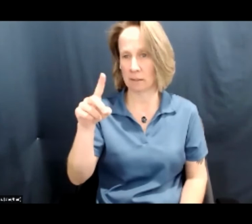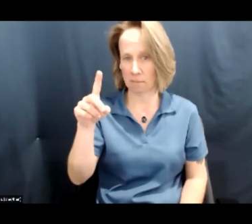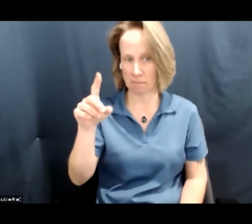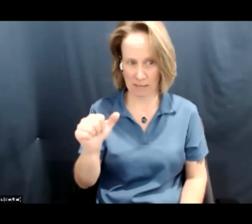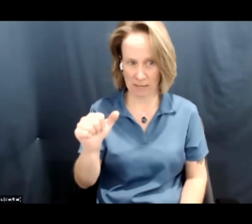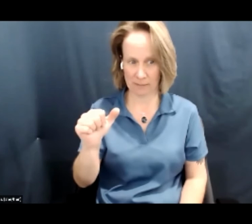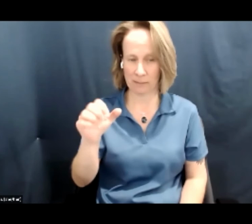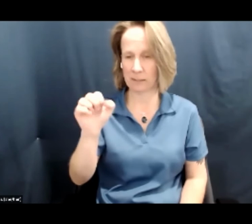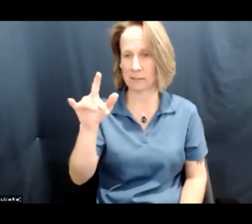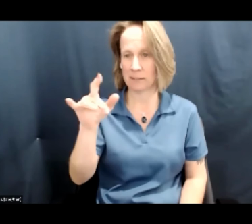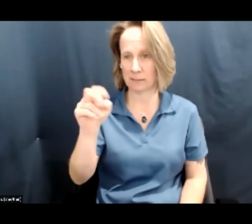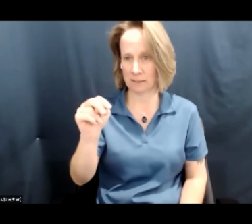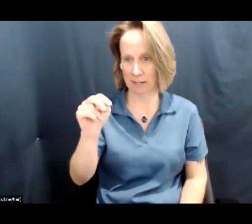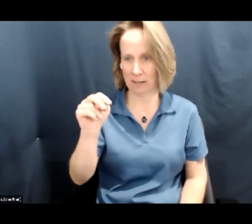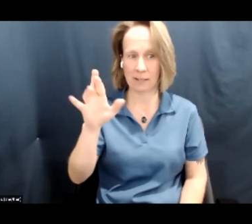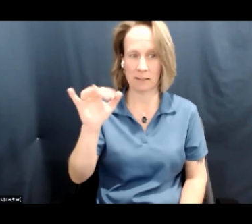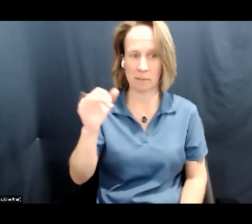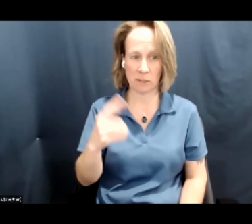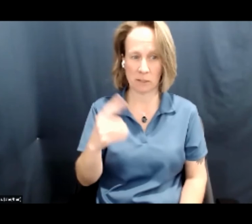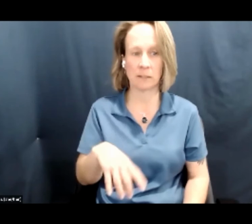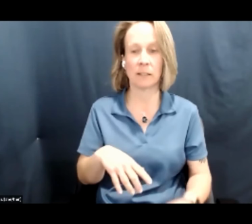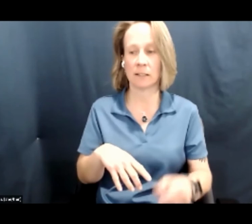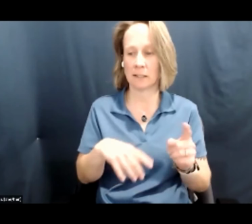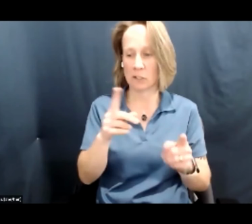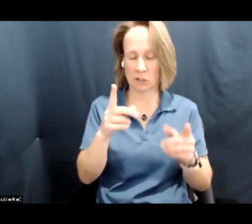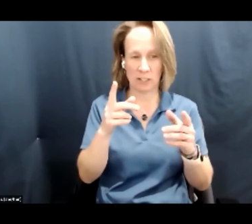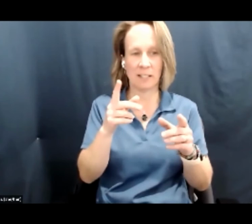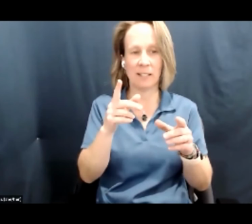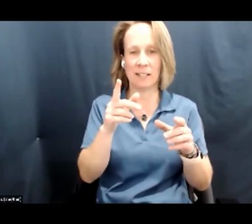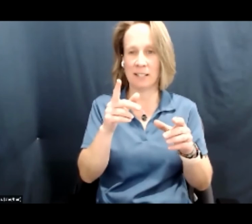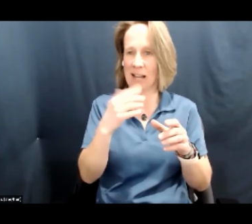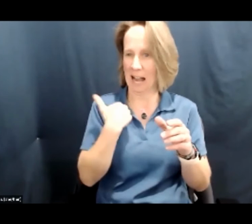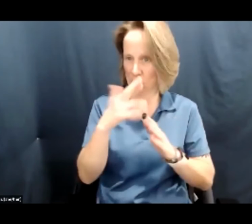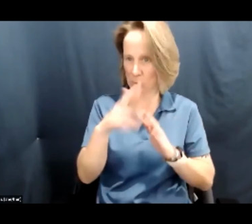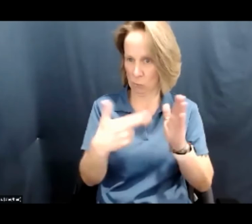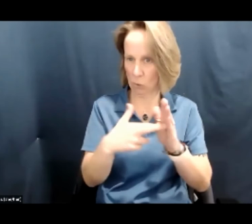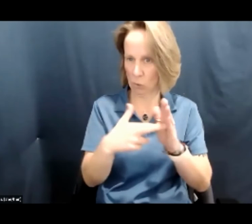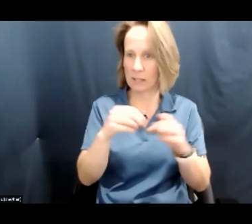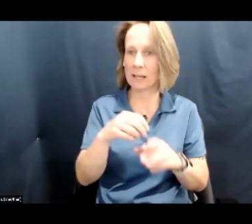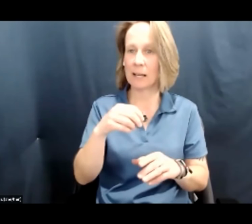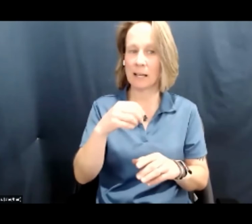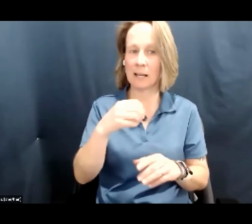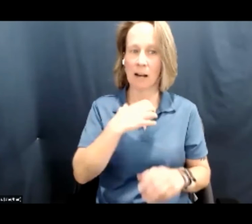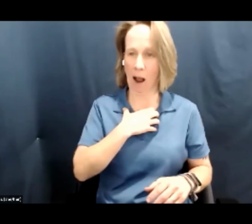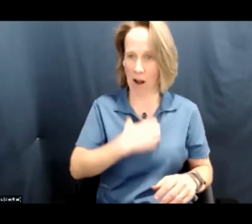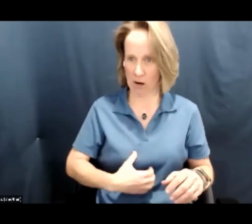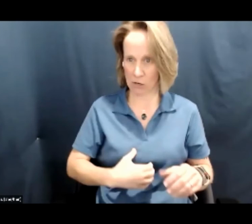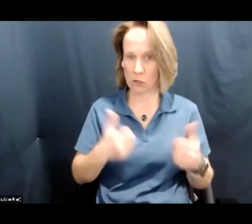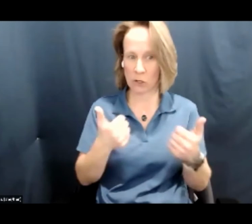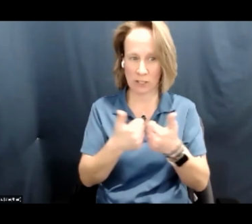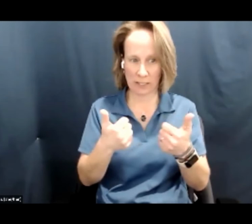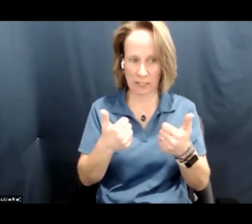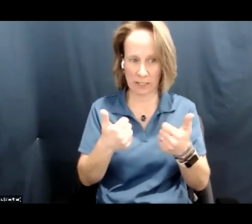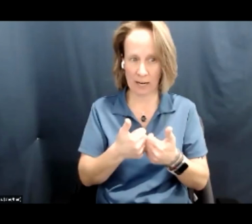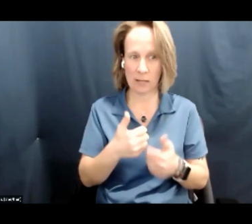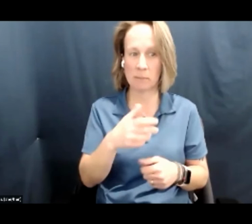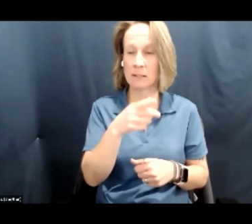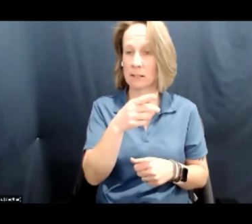You might recognize them from there. And Amanda also identifies as non-binary and uses she and they